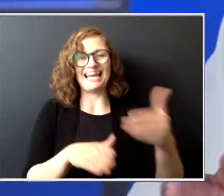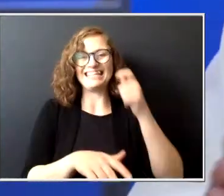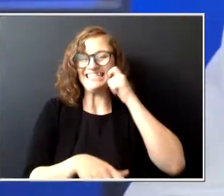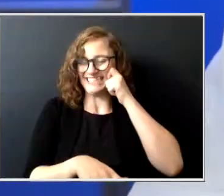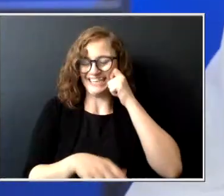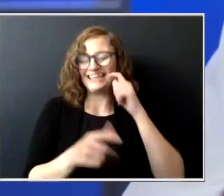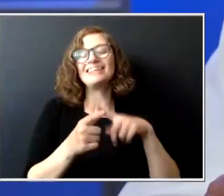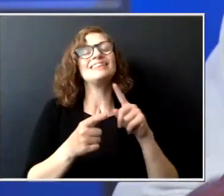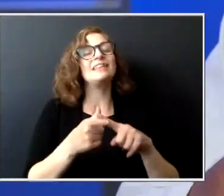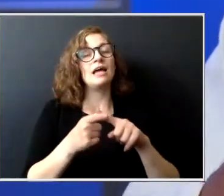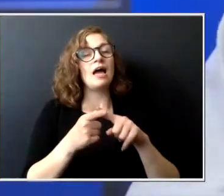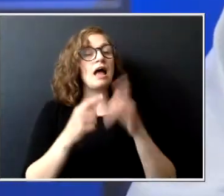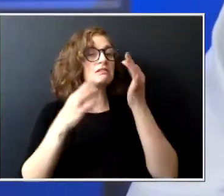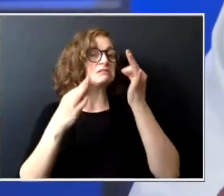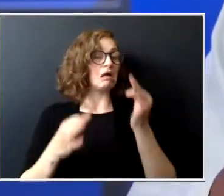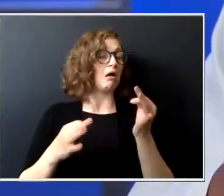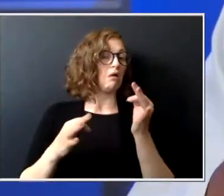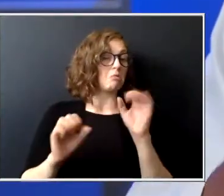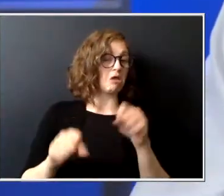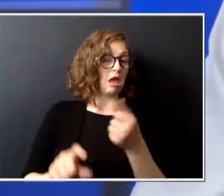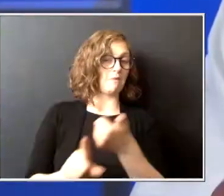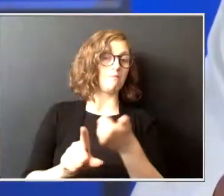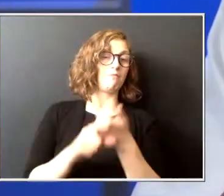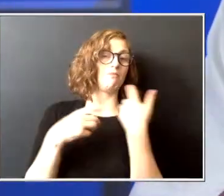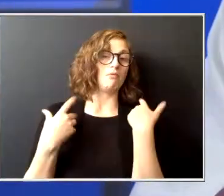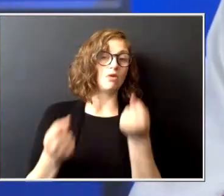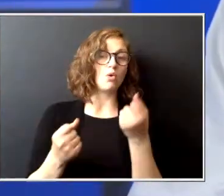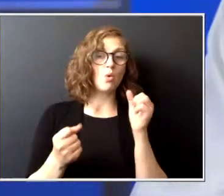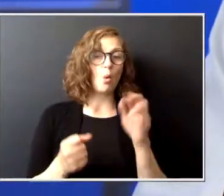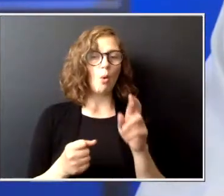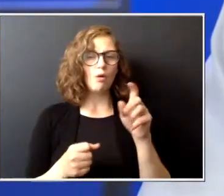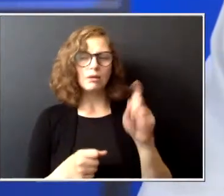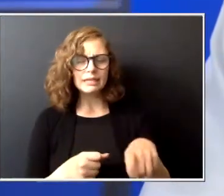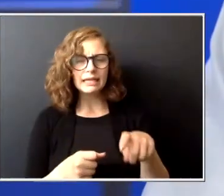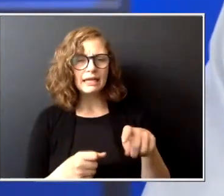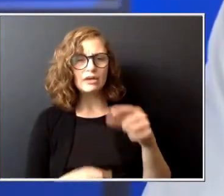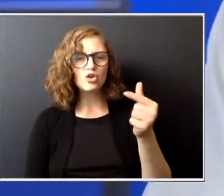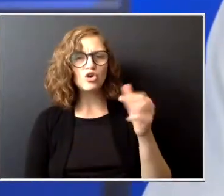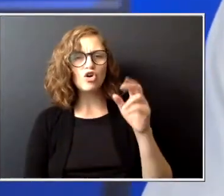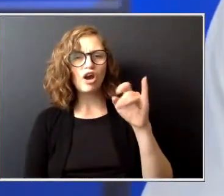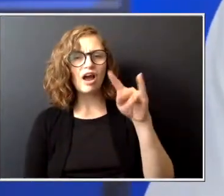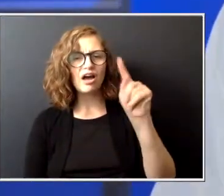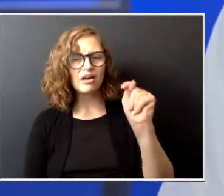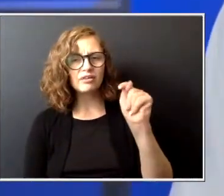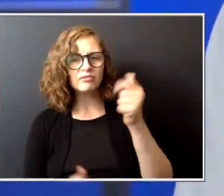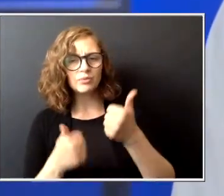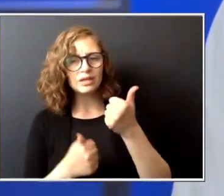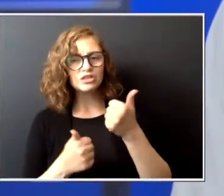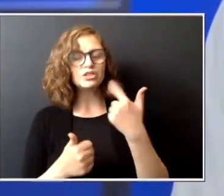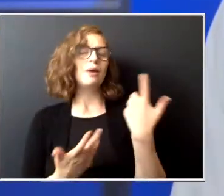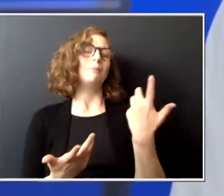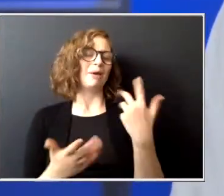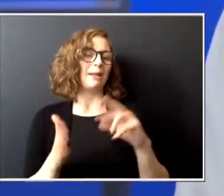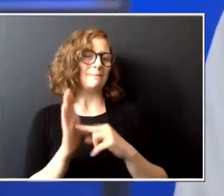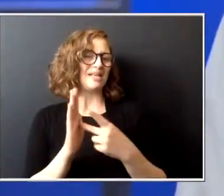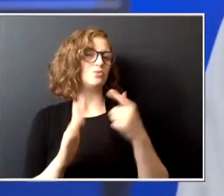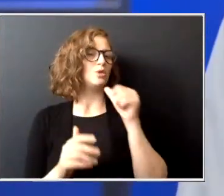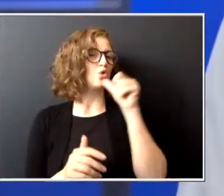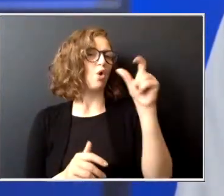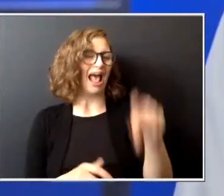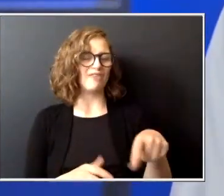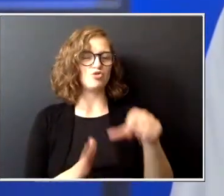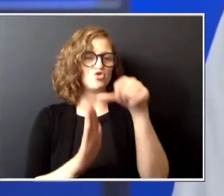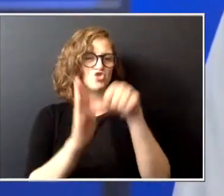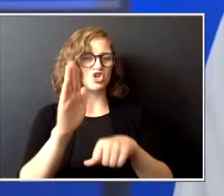or will need skin graft, but we are minimizing that surgical excision, means removal of dead skin. And I think it is